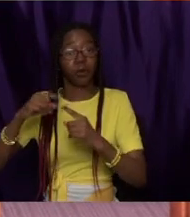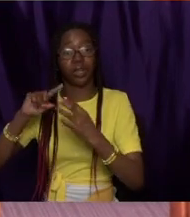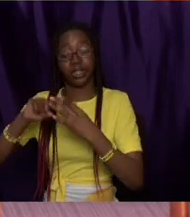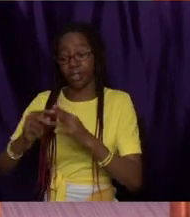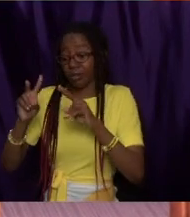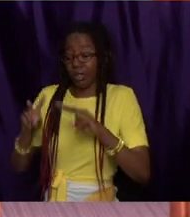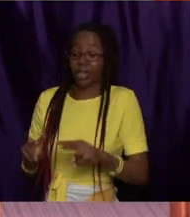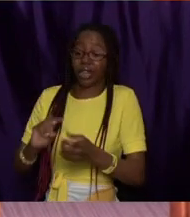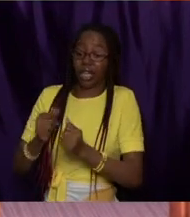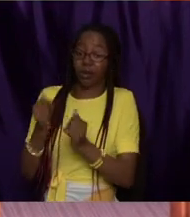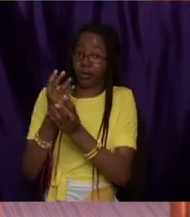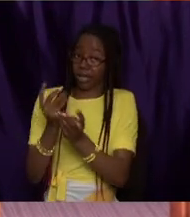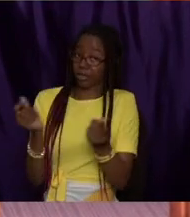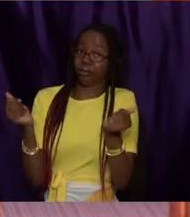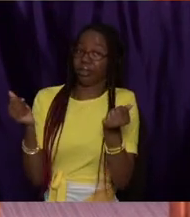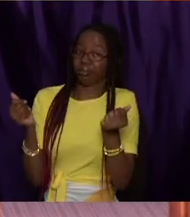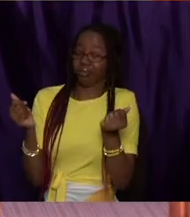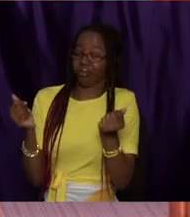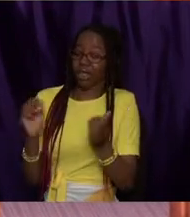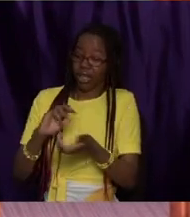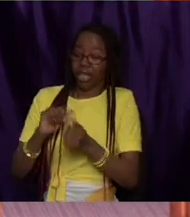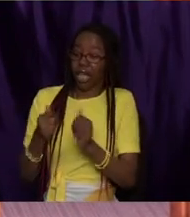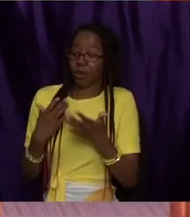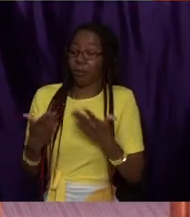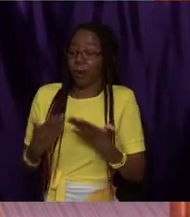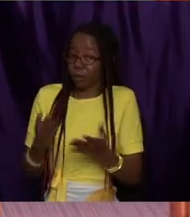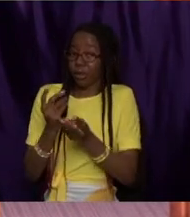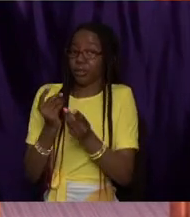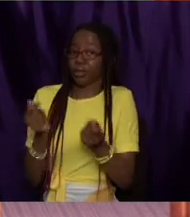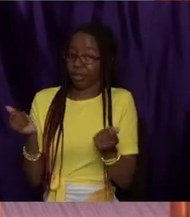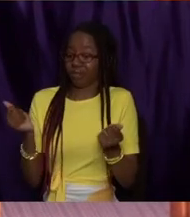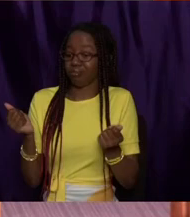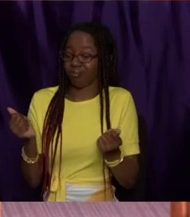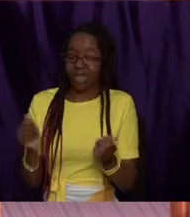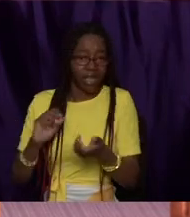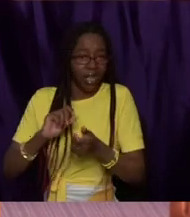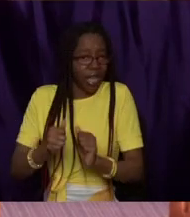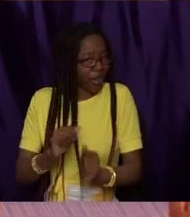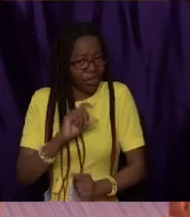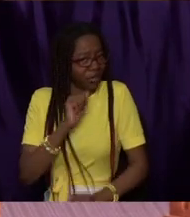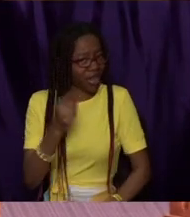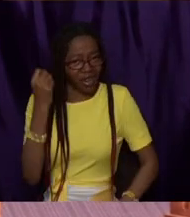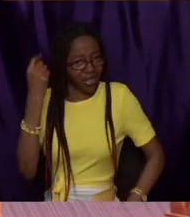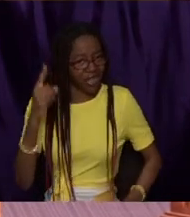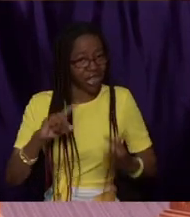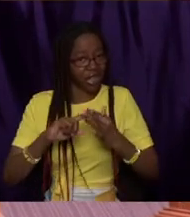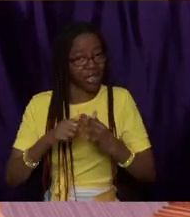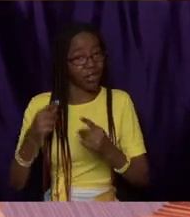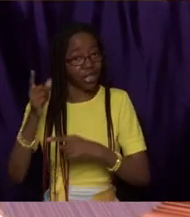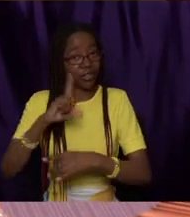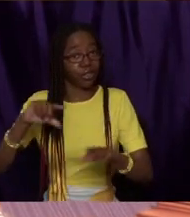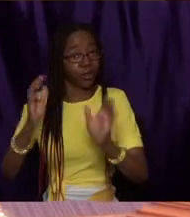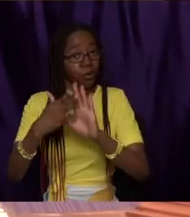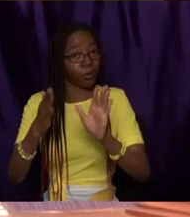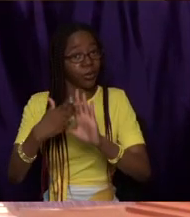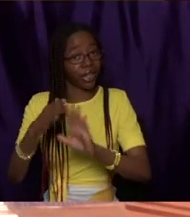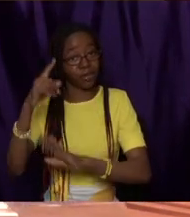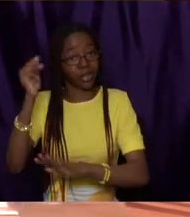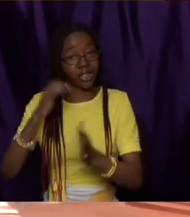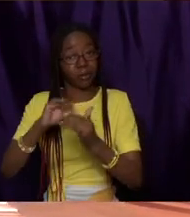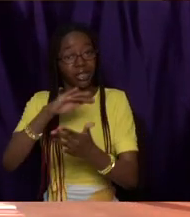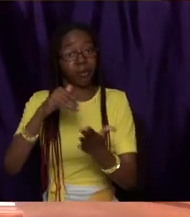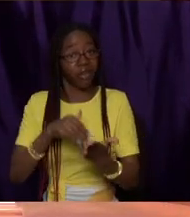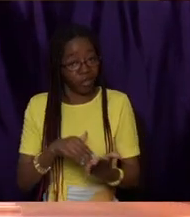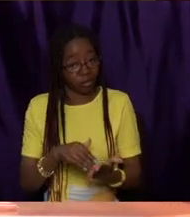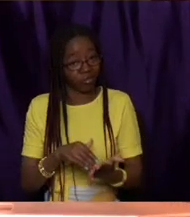looking at how it might turn out, how it probably will turn out, y'all don't hear me, I start giving God glory because I'm in the middle